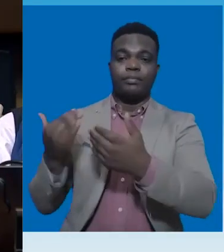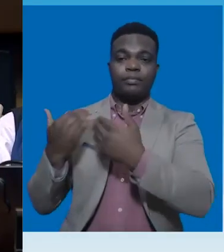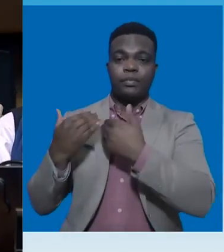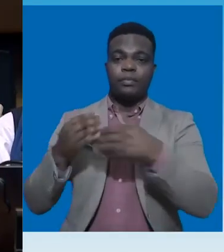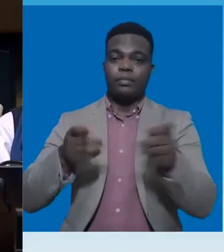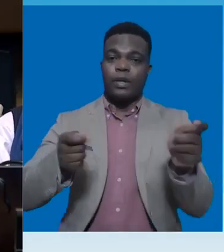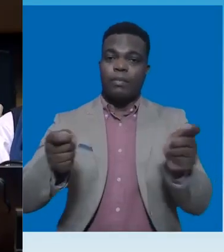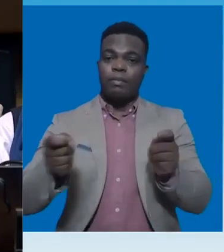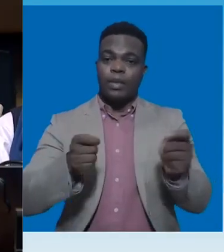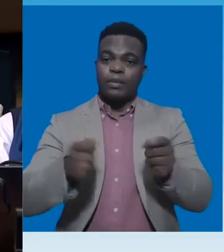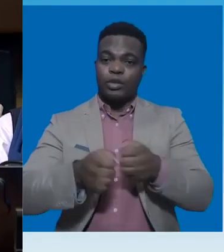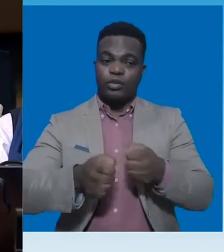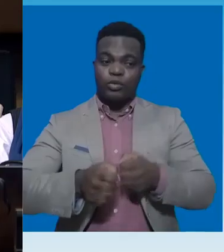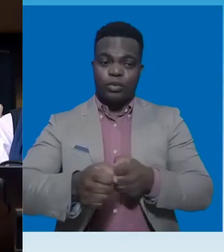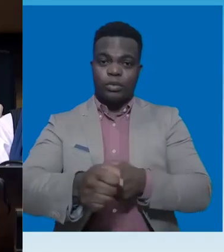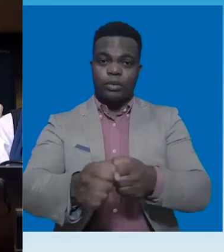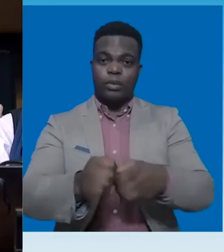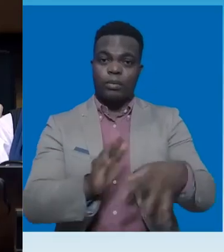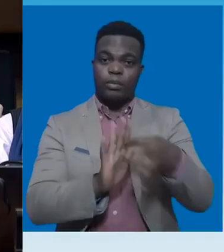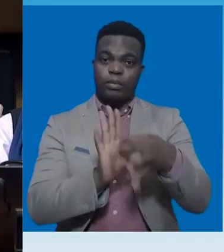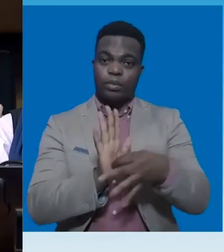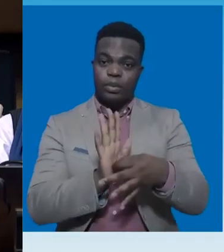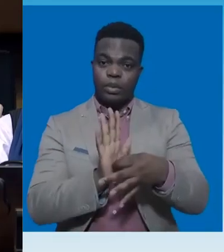is central to our mandate.